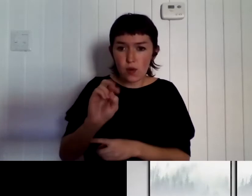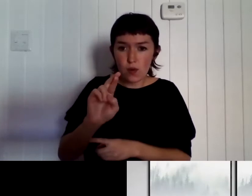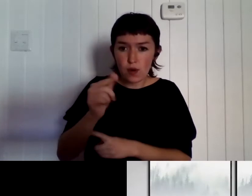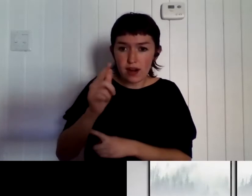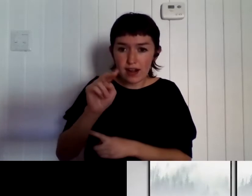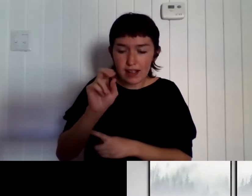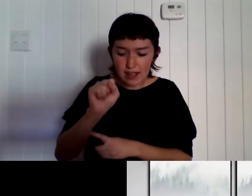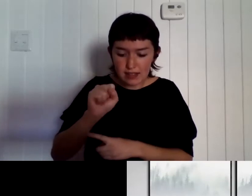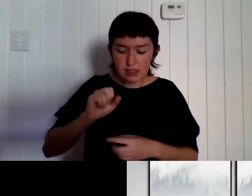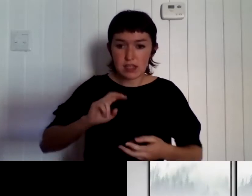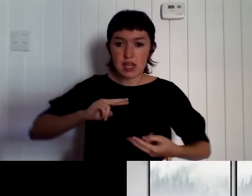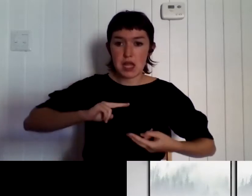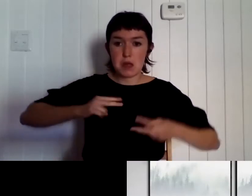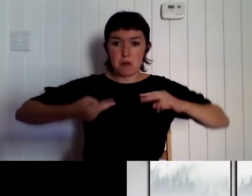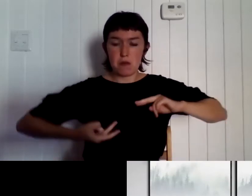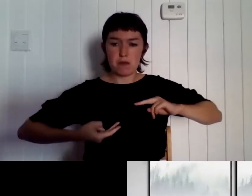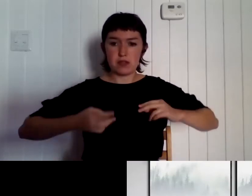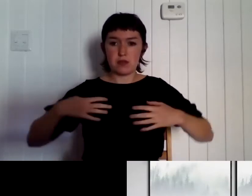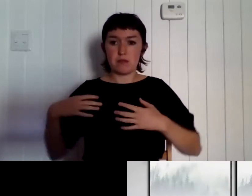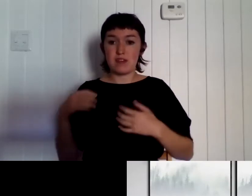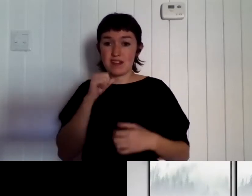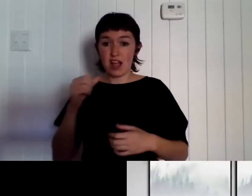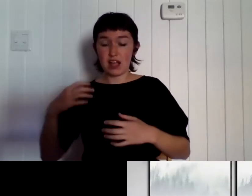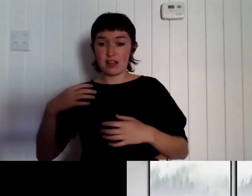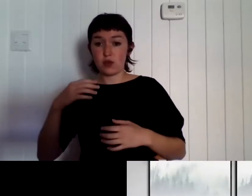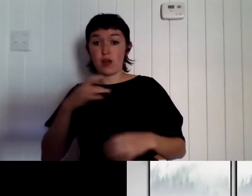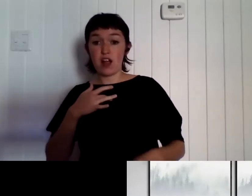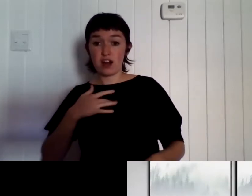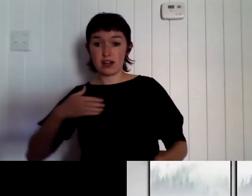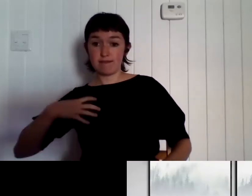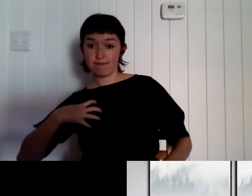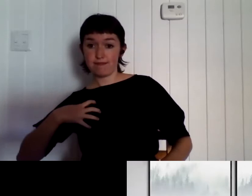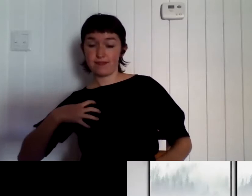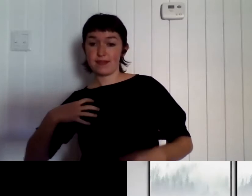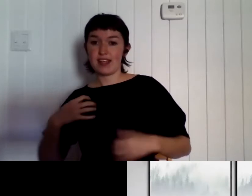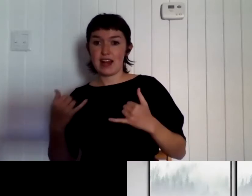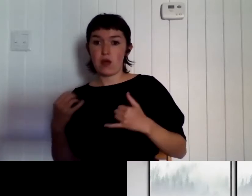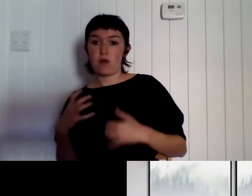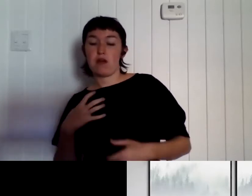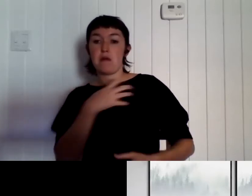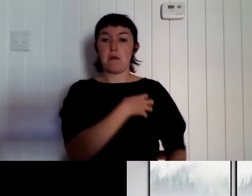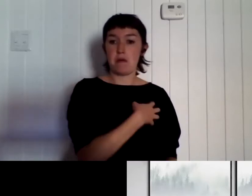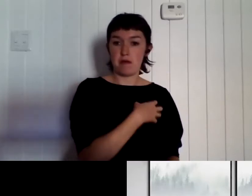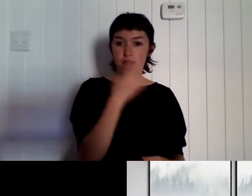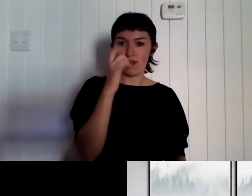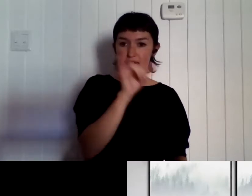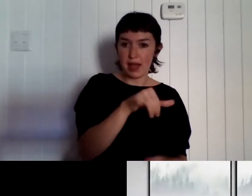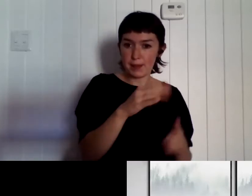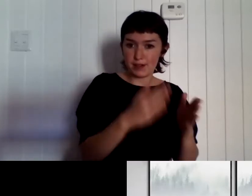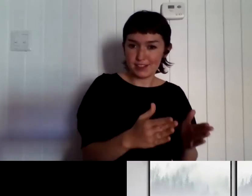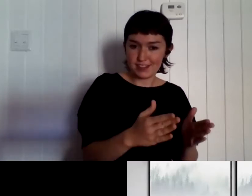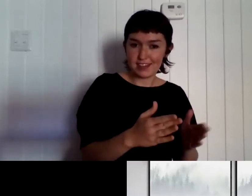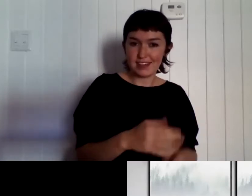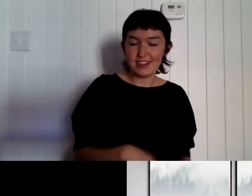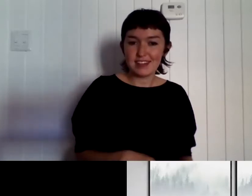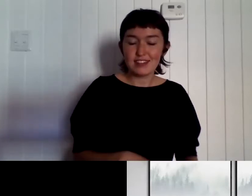heart's here. I was like, I wonder if you have that. I'm not a doctor, but maybe, whatever. And then we just went on. He went to the doctor and he